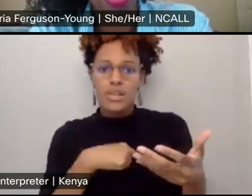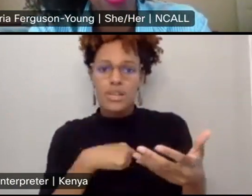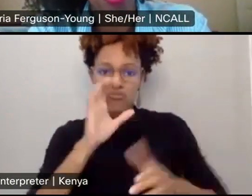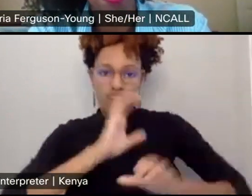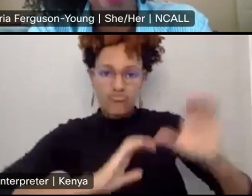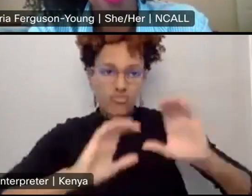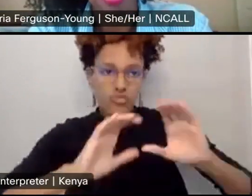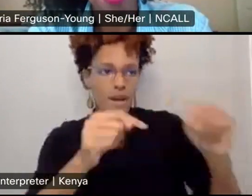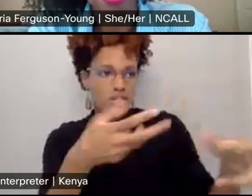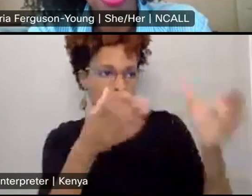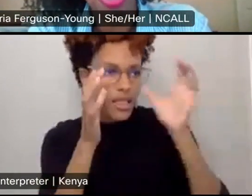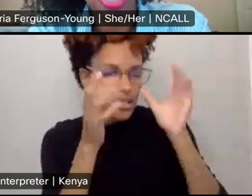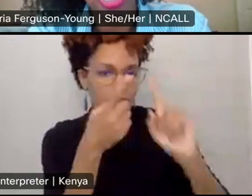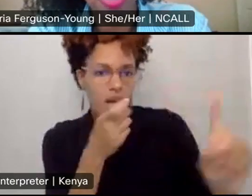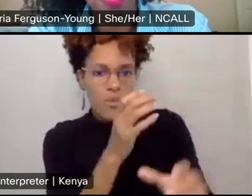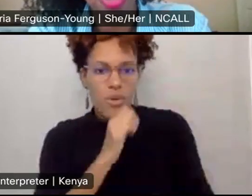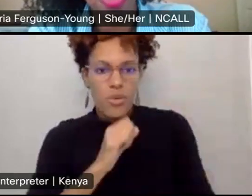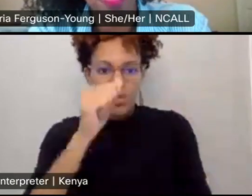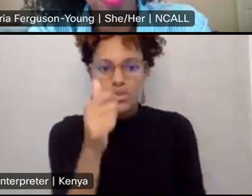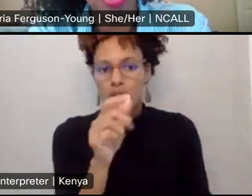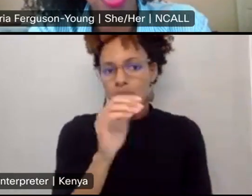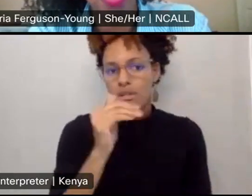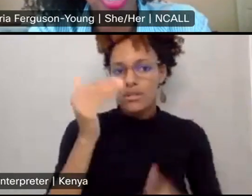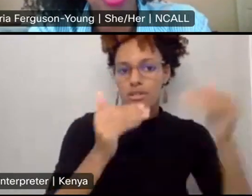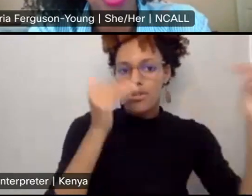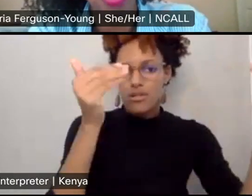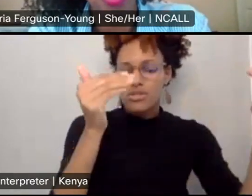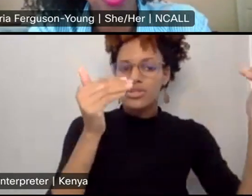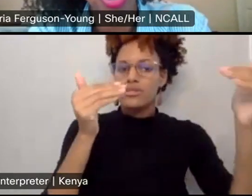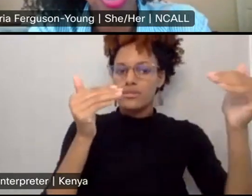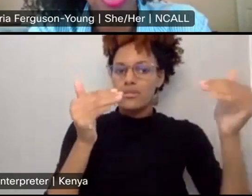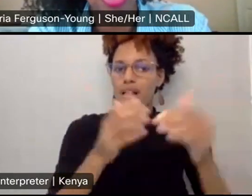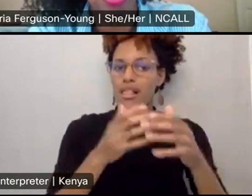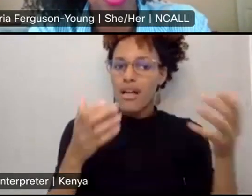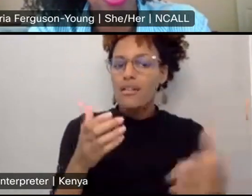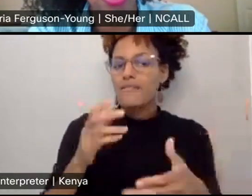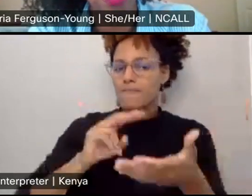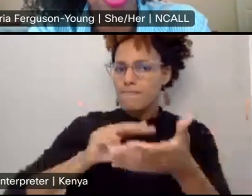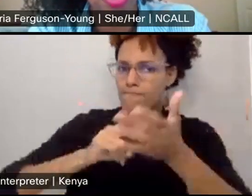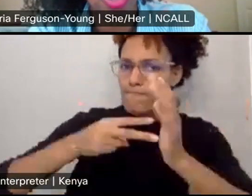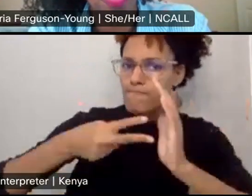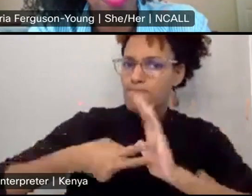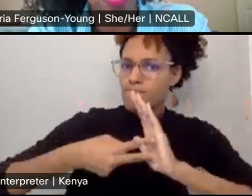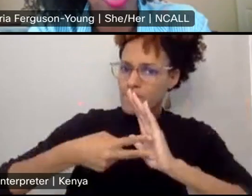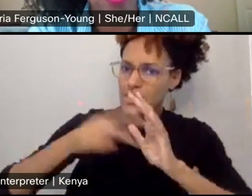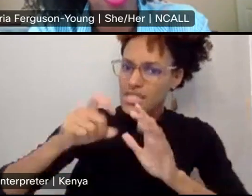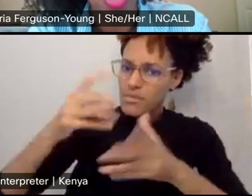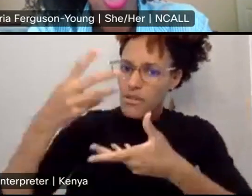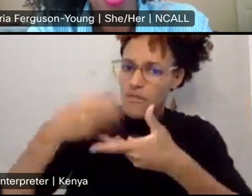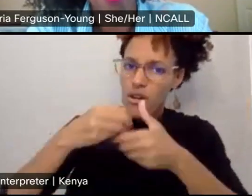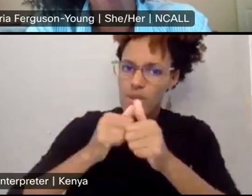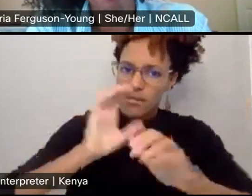from older adults. So a lot of intentionality has to go into really seeking to serve these